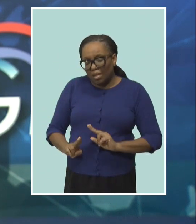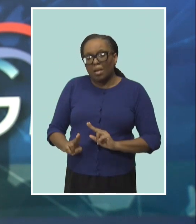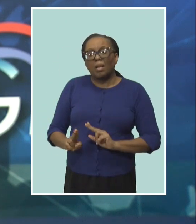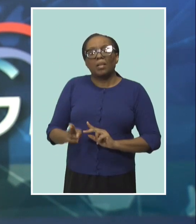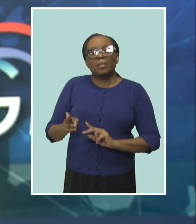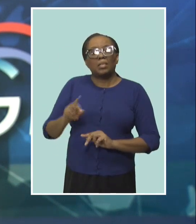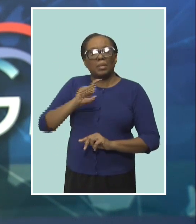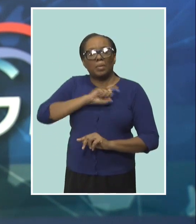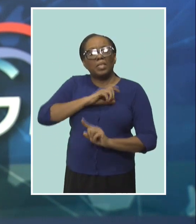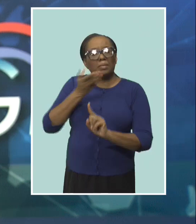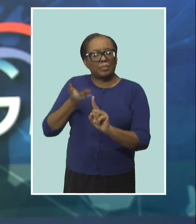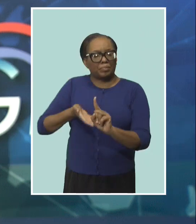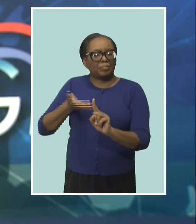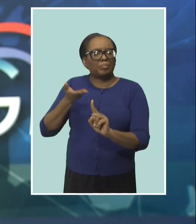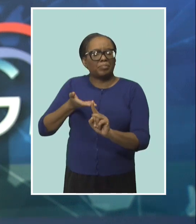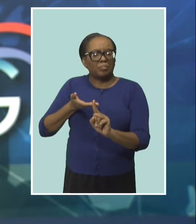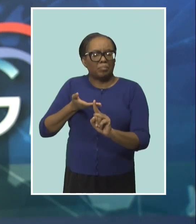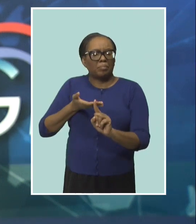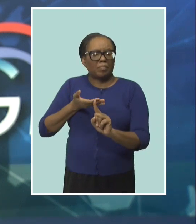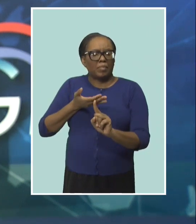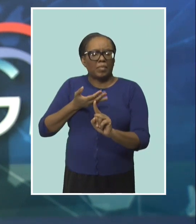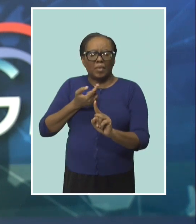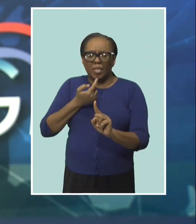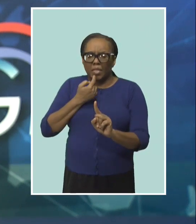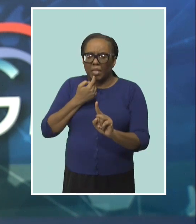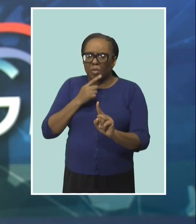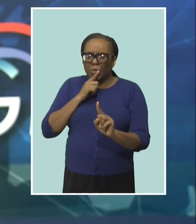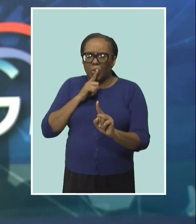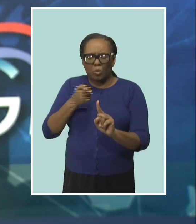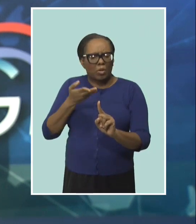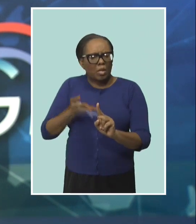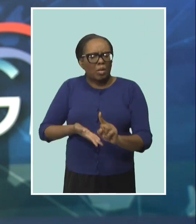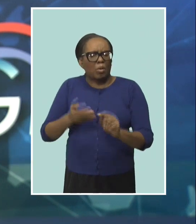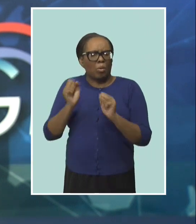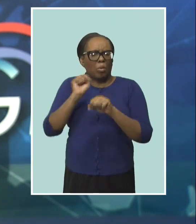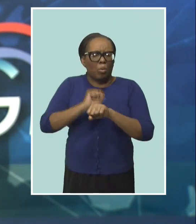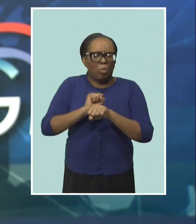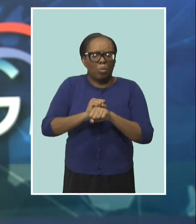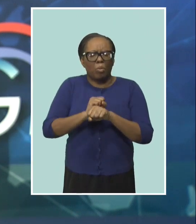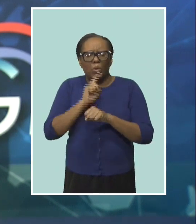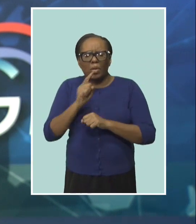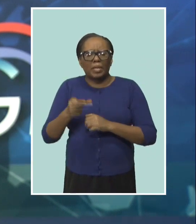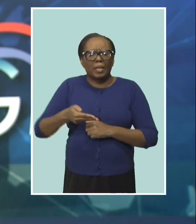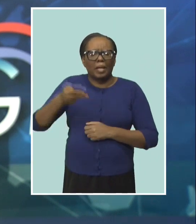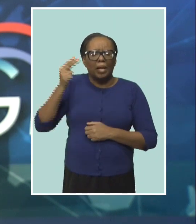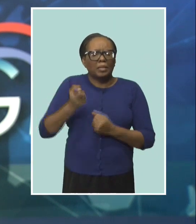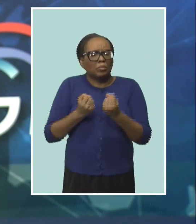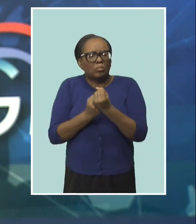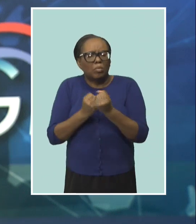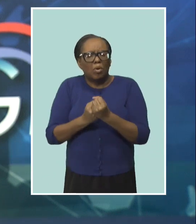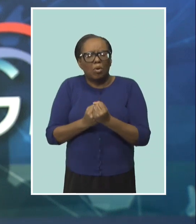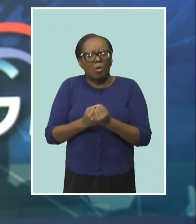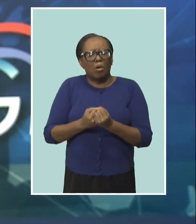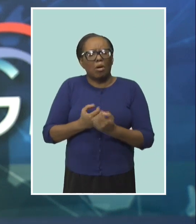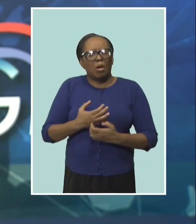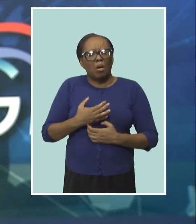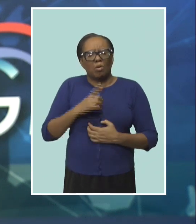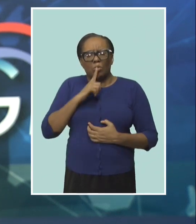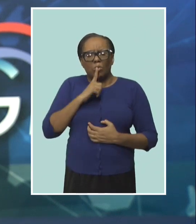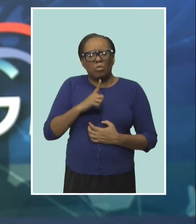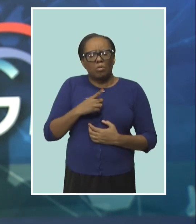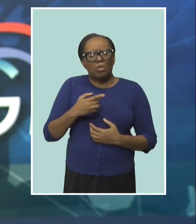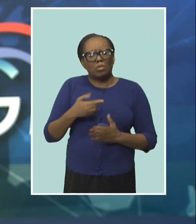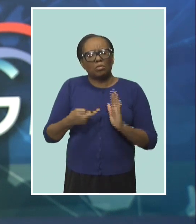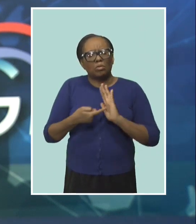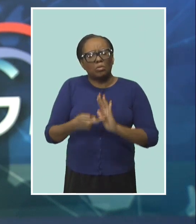paying tribute to Inspector Innis. In a statement, she said Inspector Innis endeared himself to Barbadians by showing a high level of dedication and